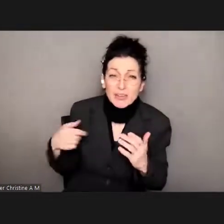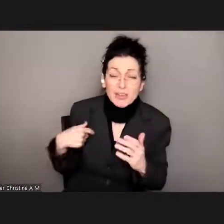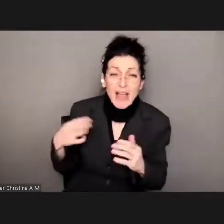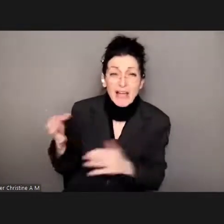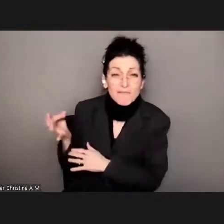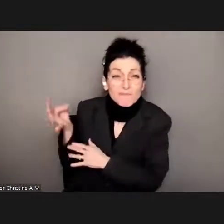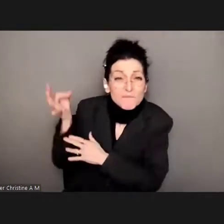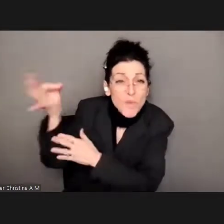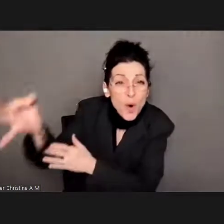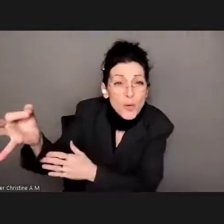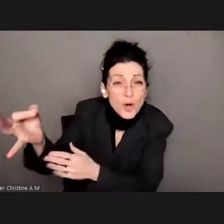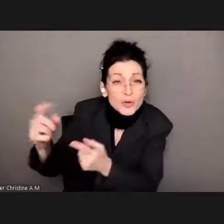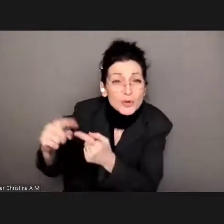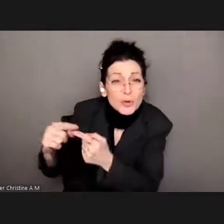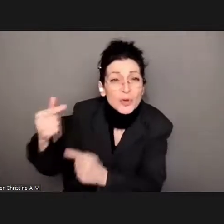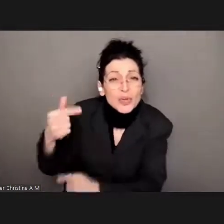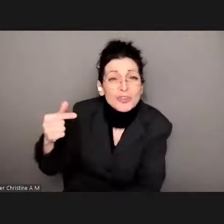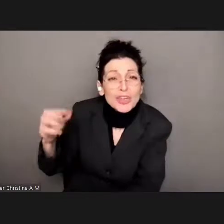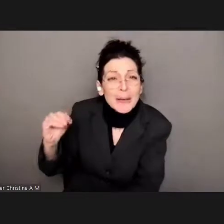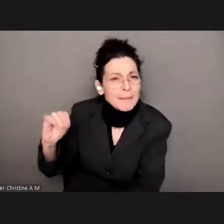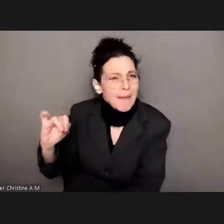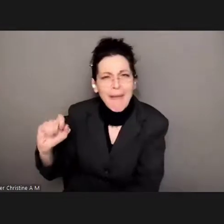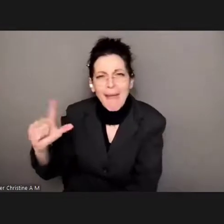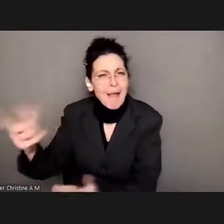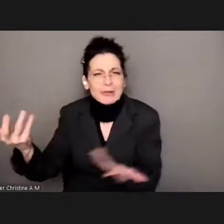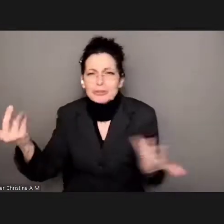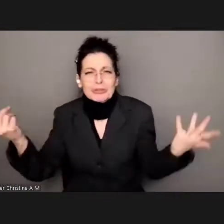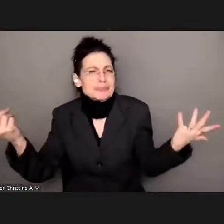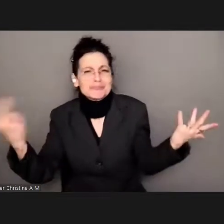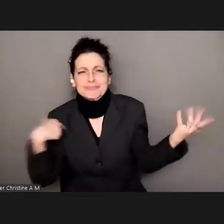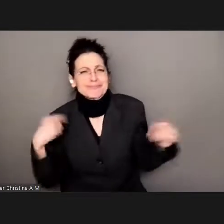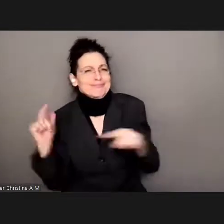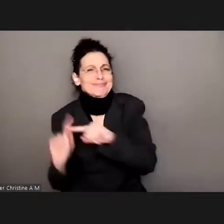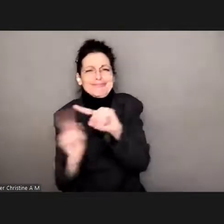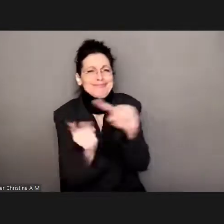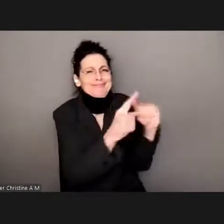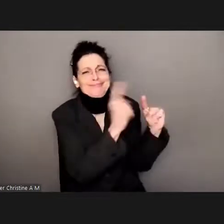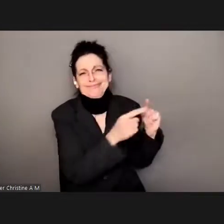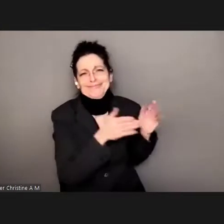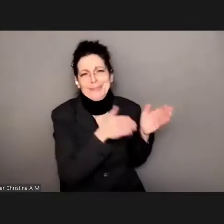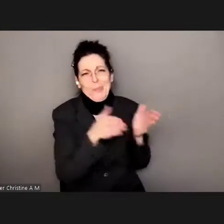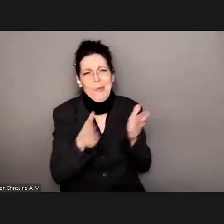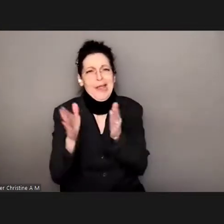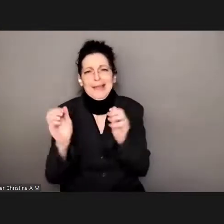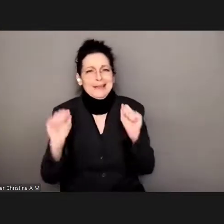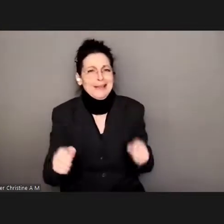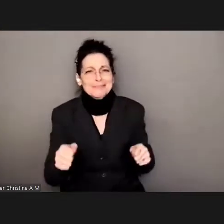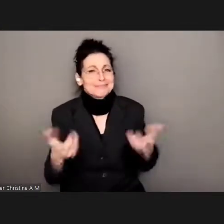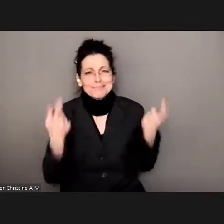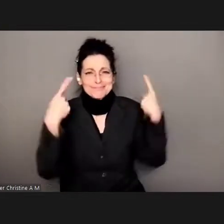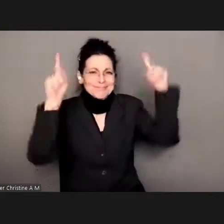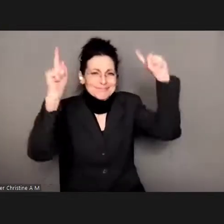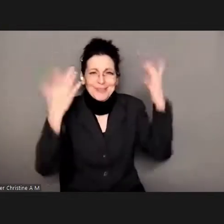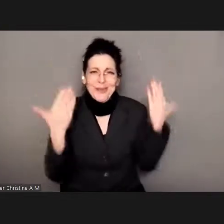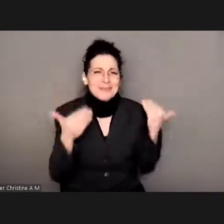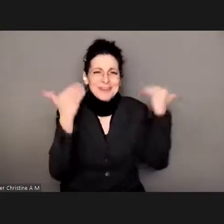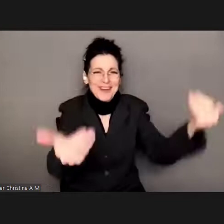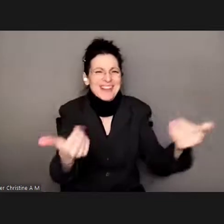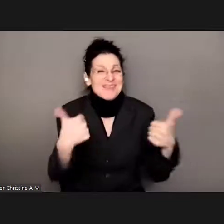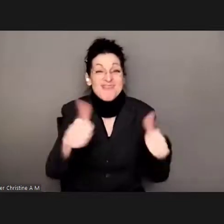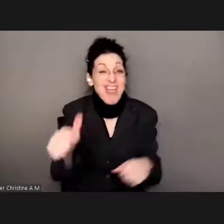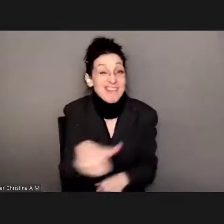Yeah, all roads should lead to Rome, but go ahead and try just okay. Whatever addresses you have for me and we'll see. We'll try that